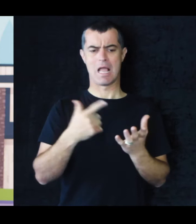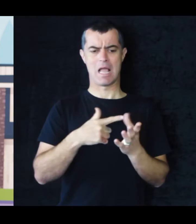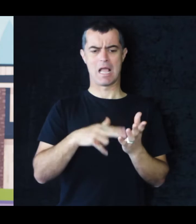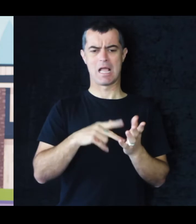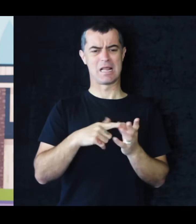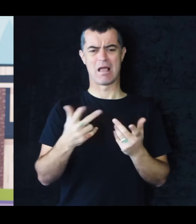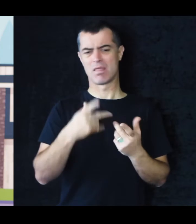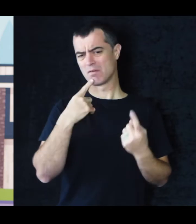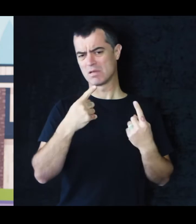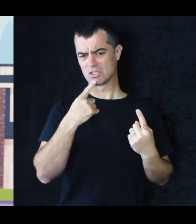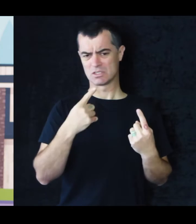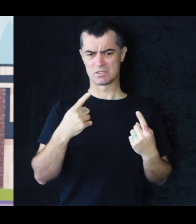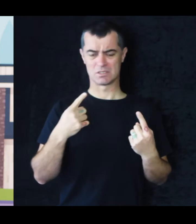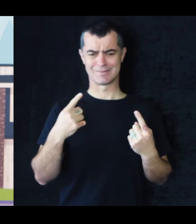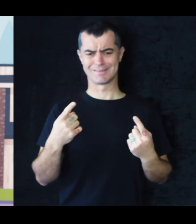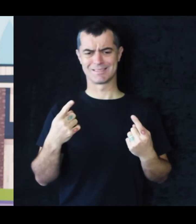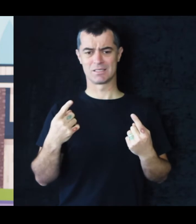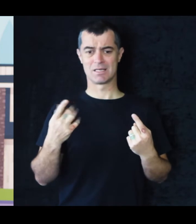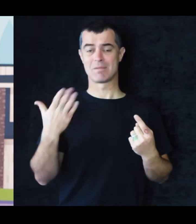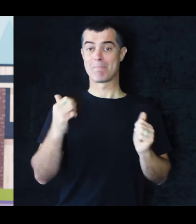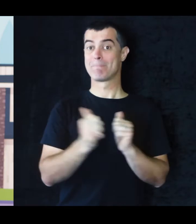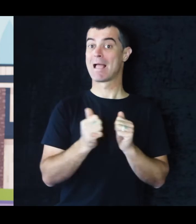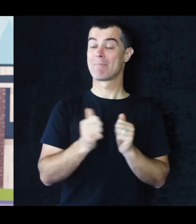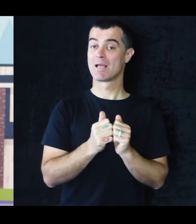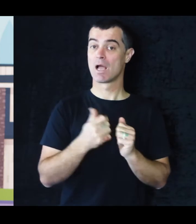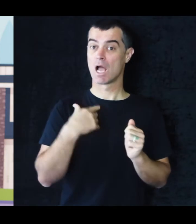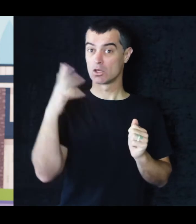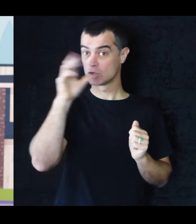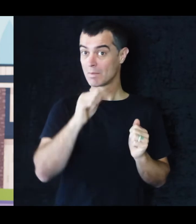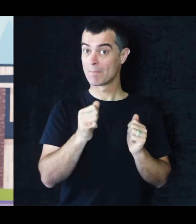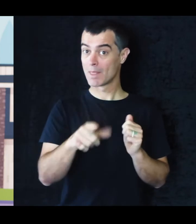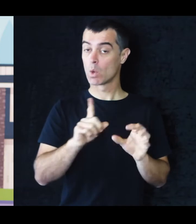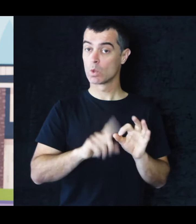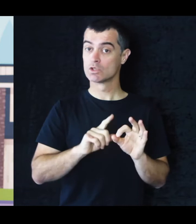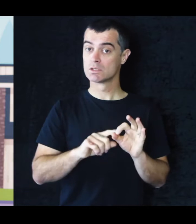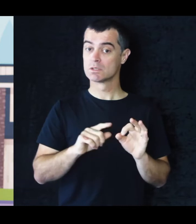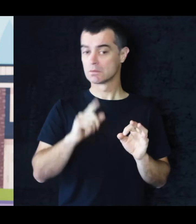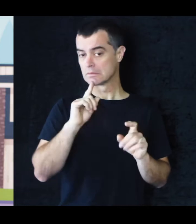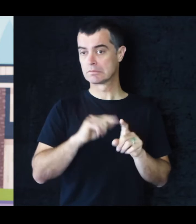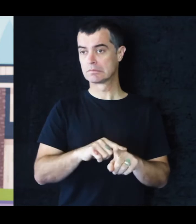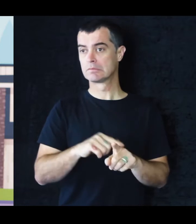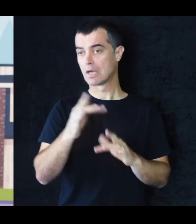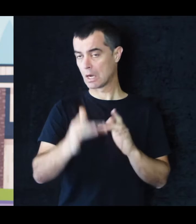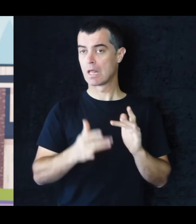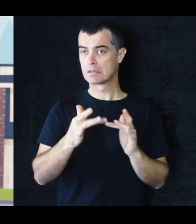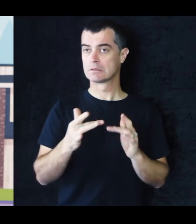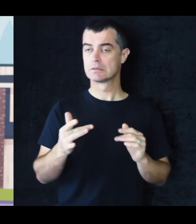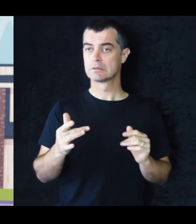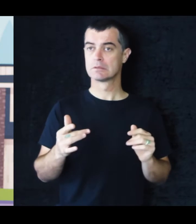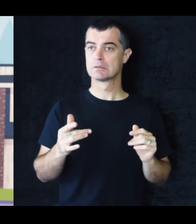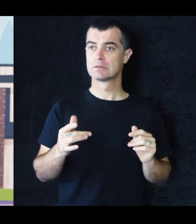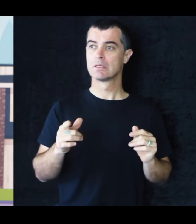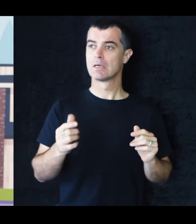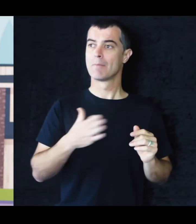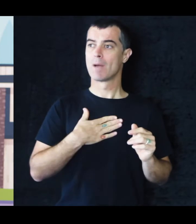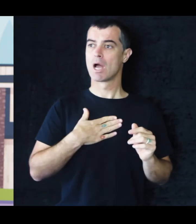information. Well, there used to be with paper applications. I presume that question would be there with an online application.